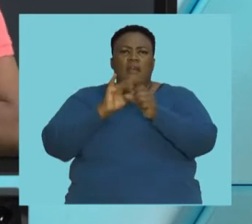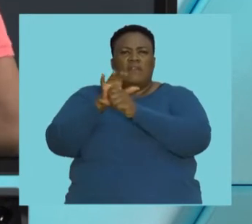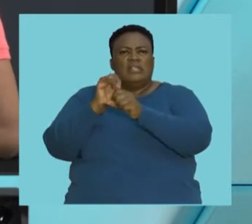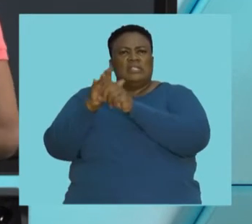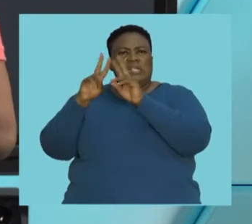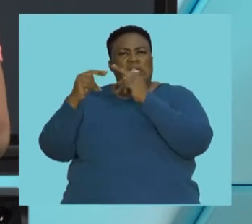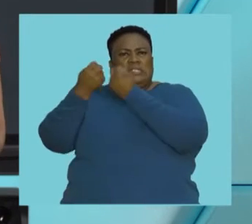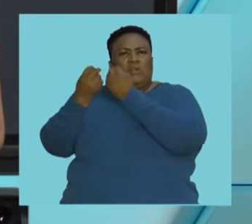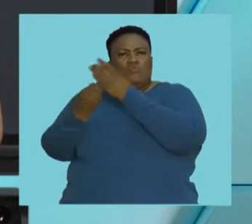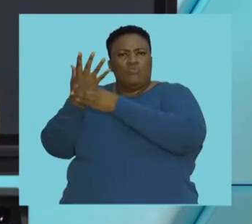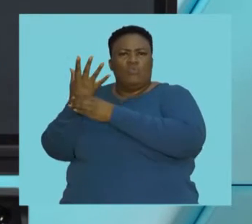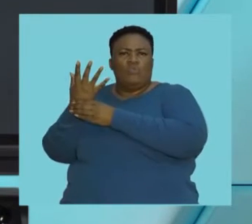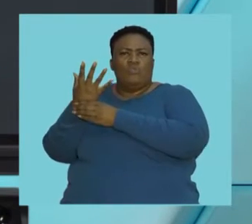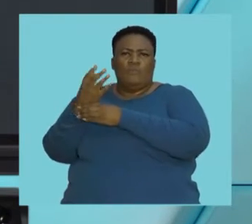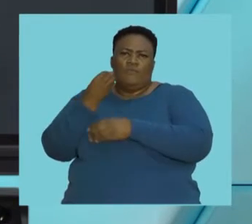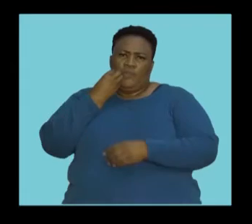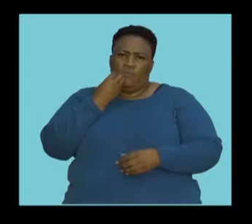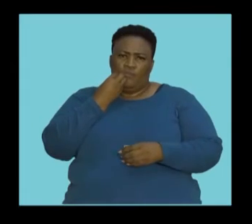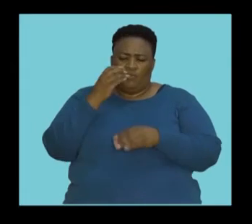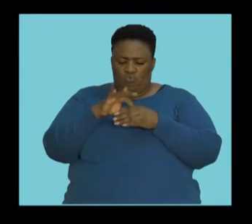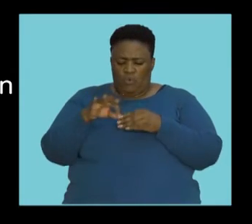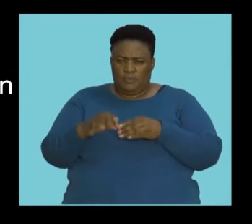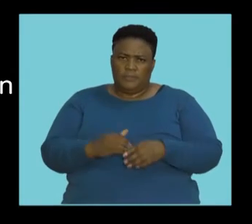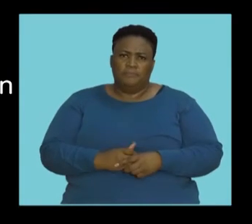growth of these food crops.